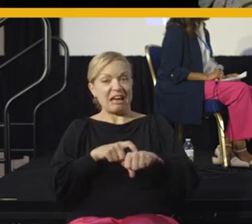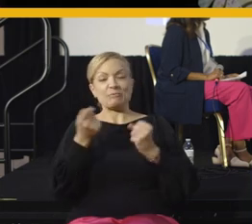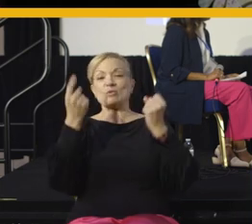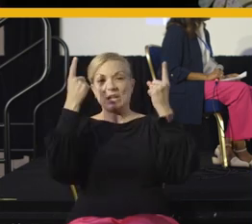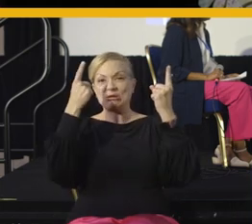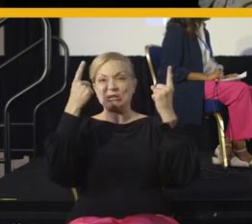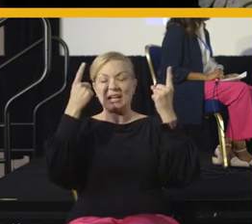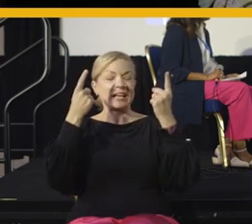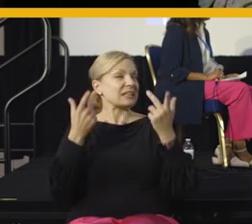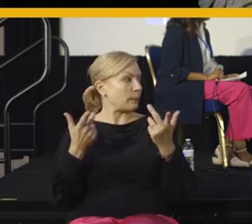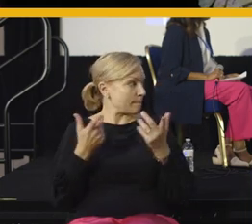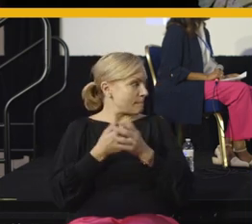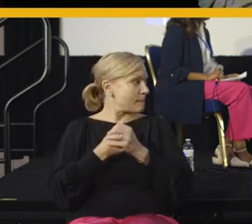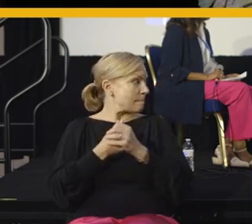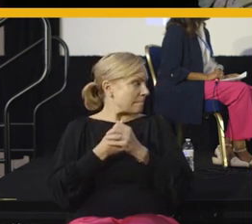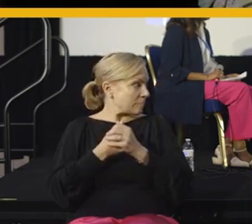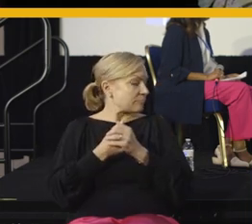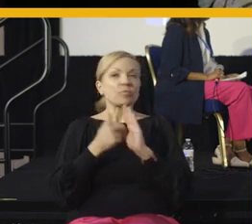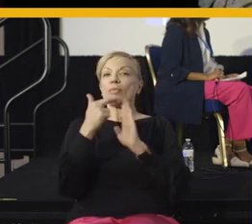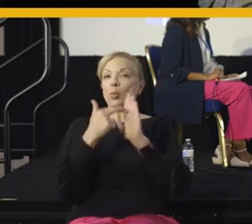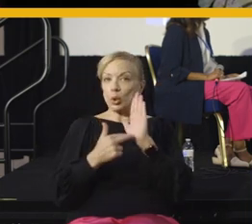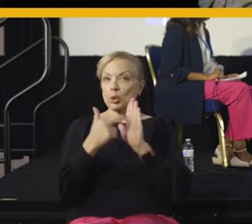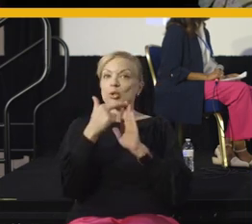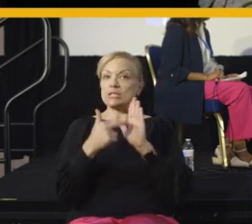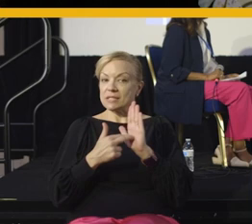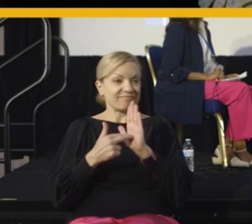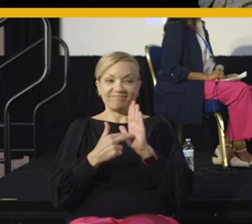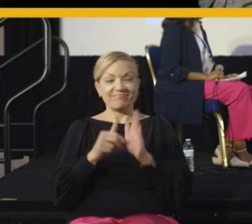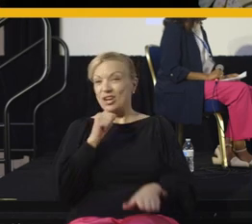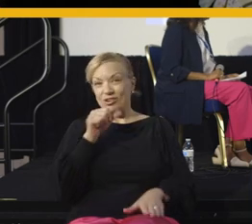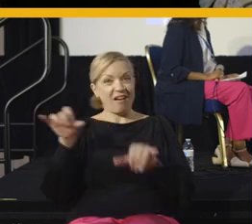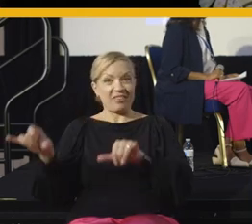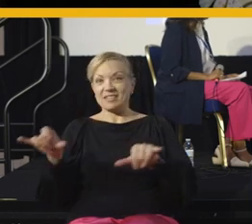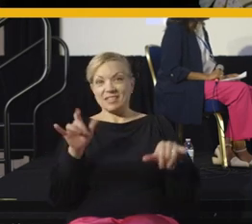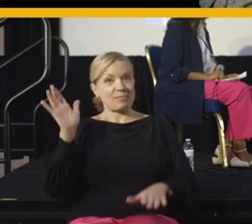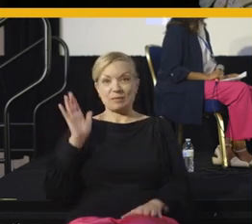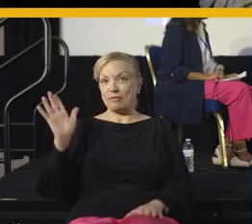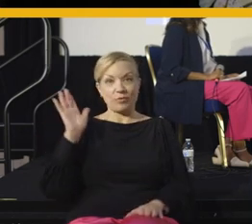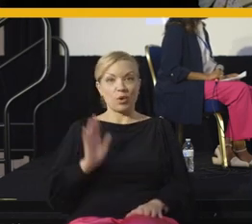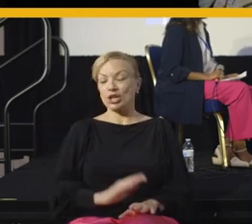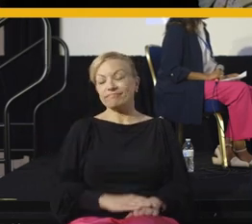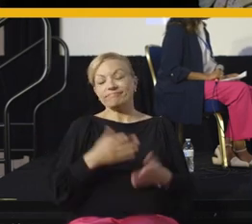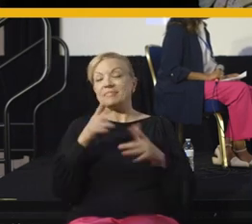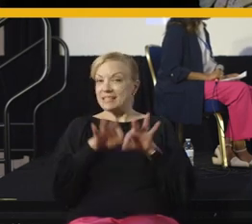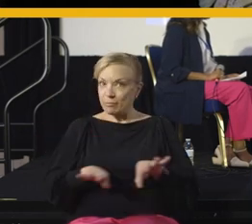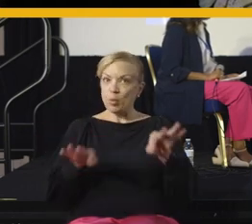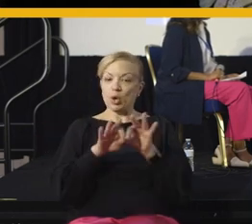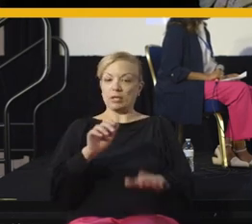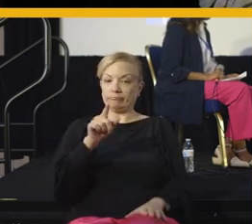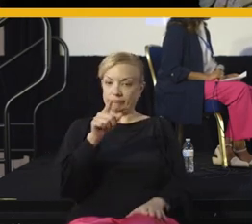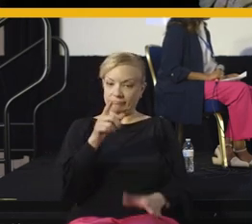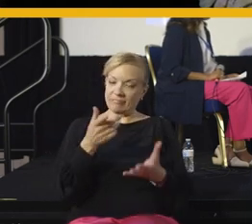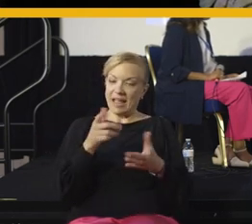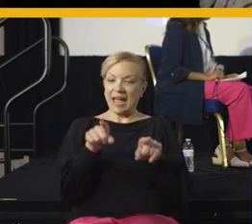my head around, you know, the rules aren't what they were. And I think that's really important as a storyteller. It's